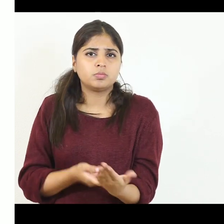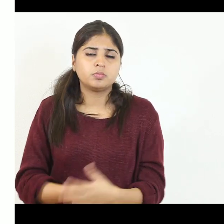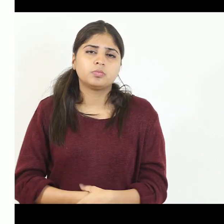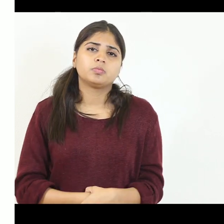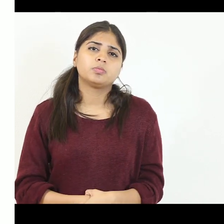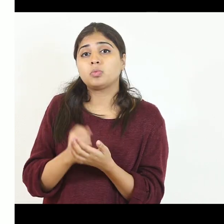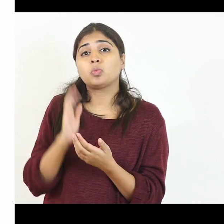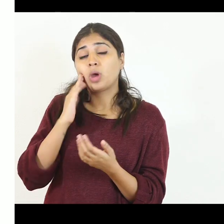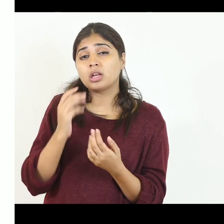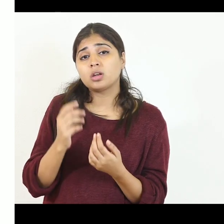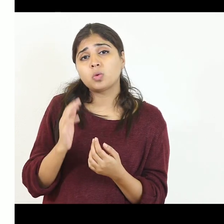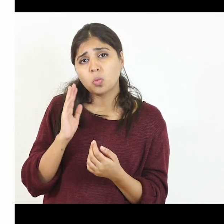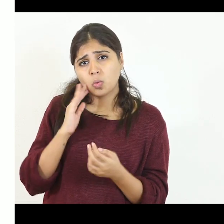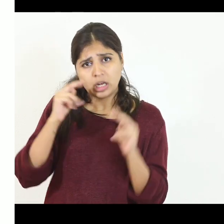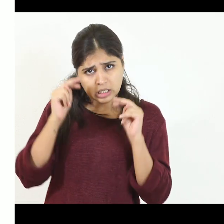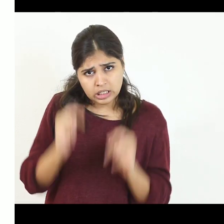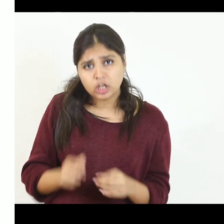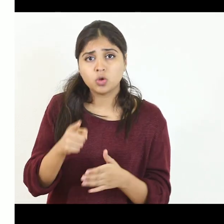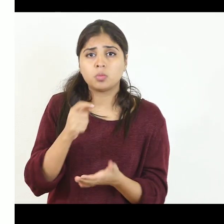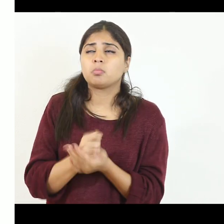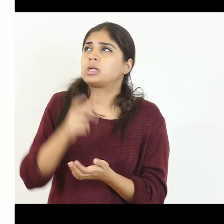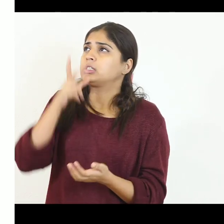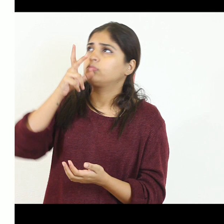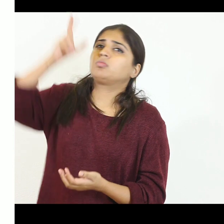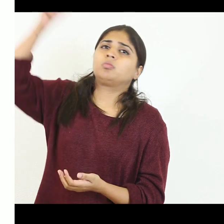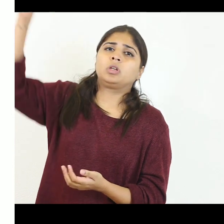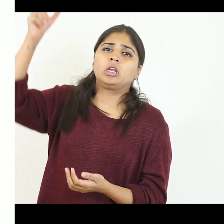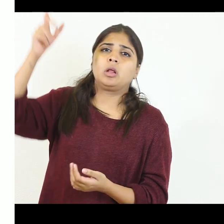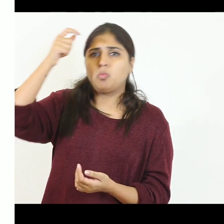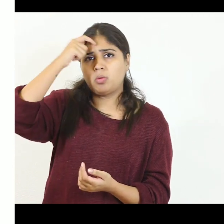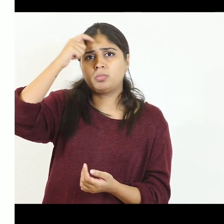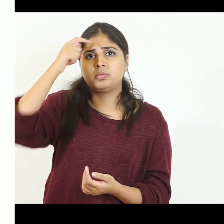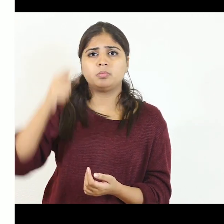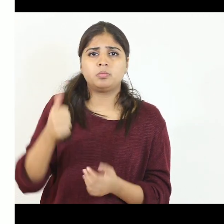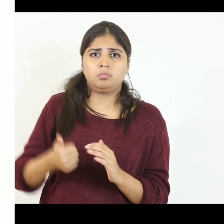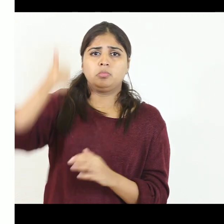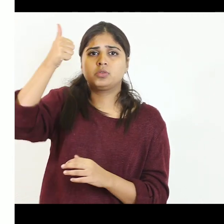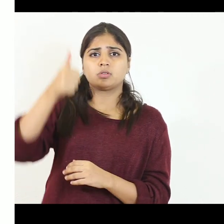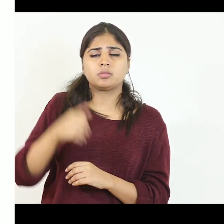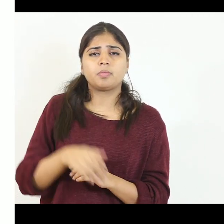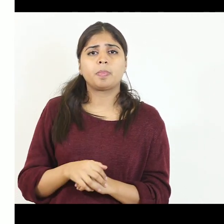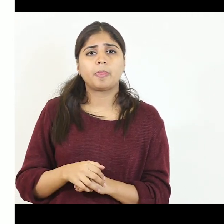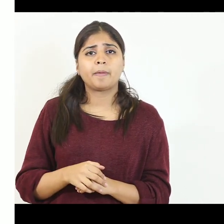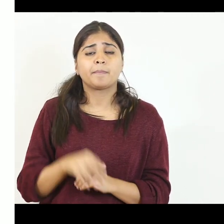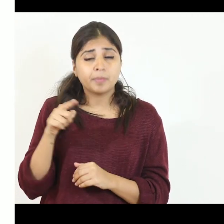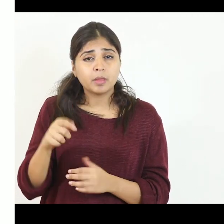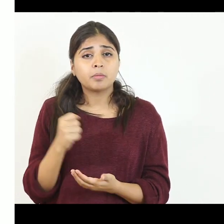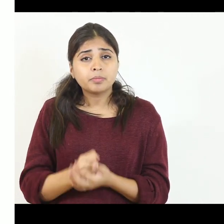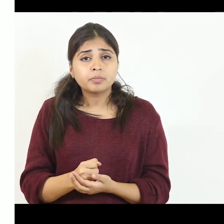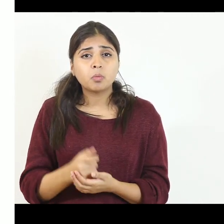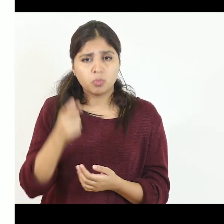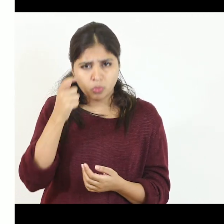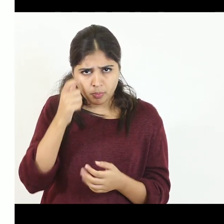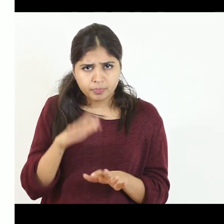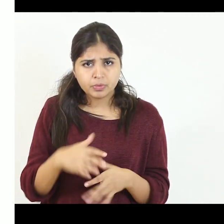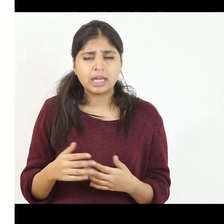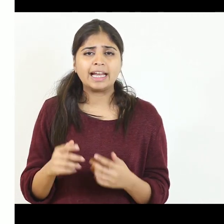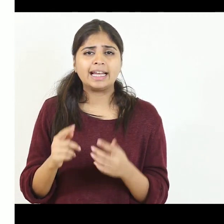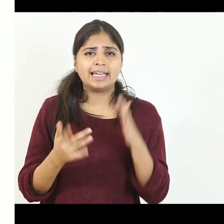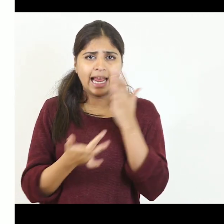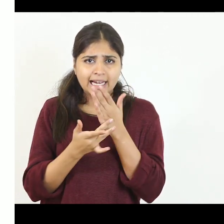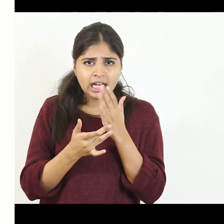Number 9. Escalate when necessary. It means to refer the problem to a competent technical support